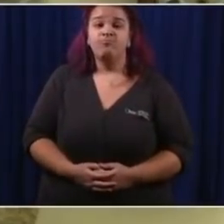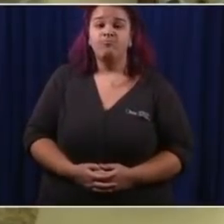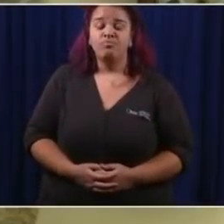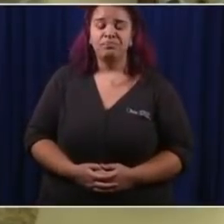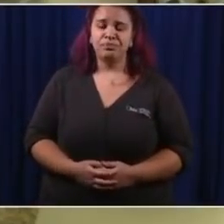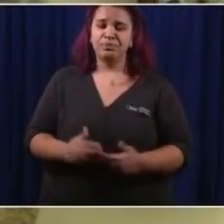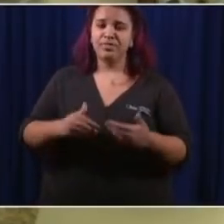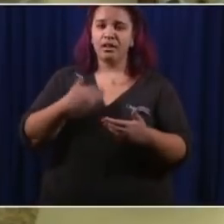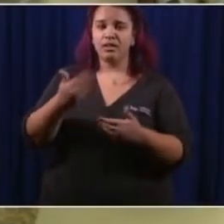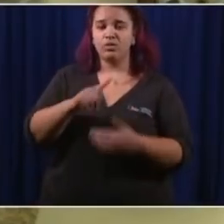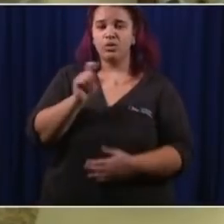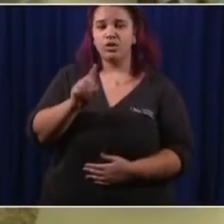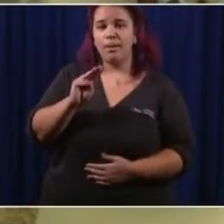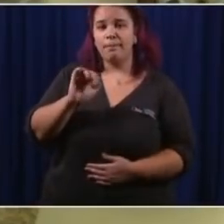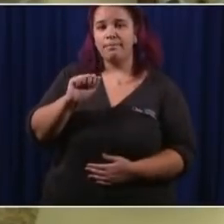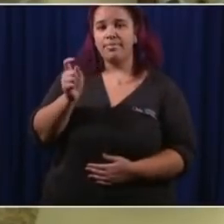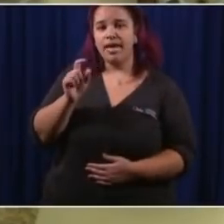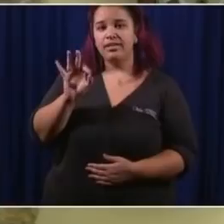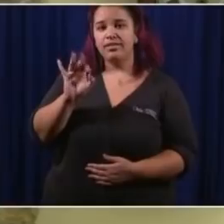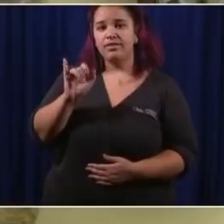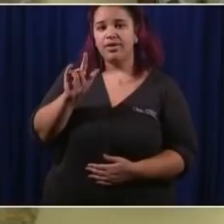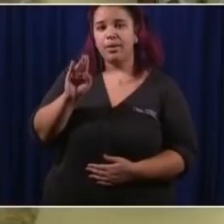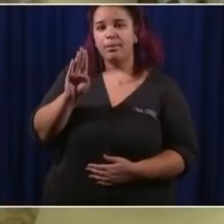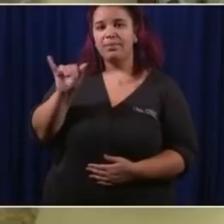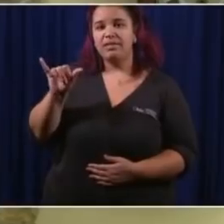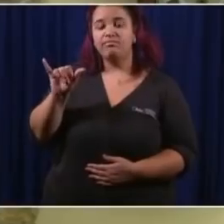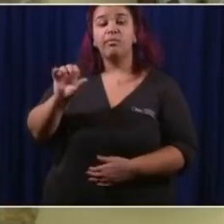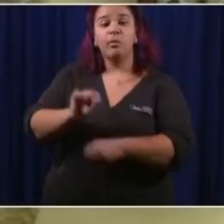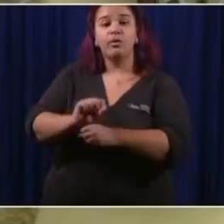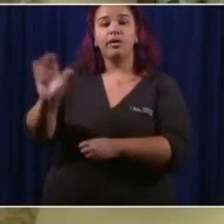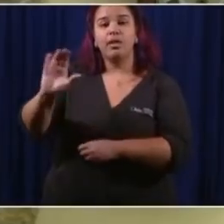Next question is from Max Philby at the Columbus Dispatch.